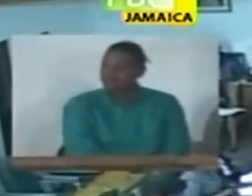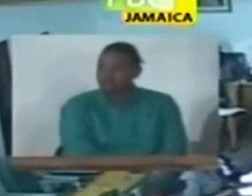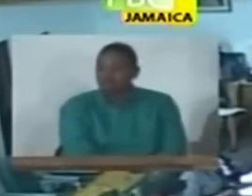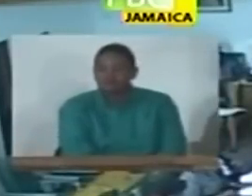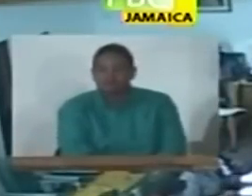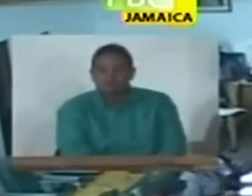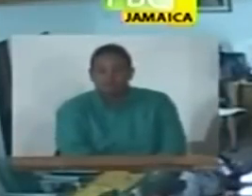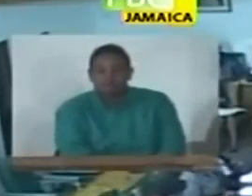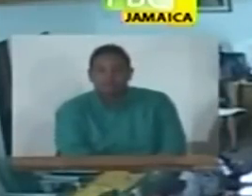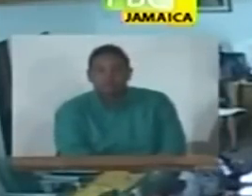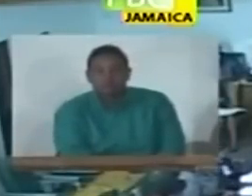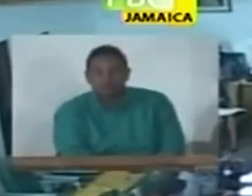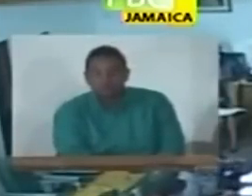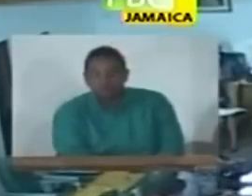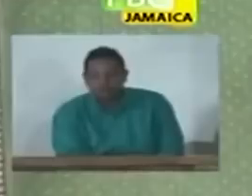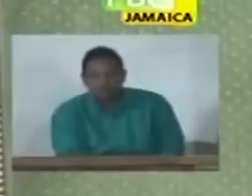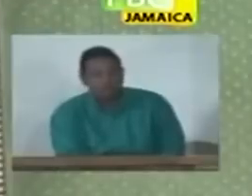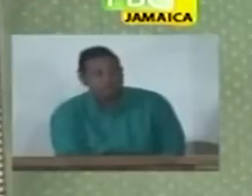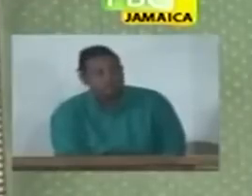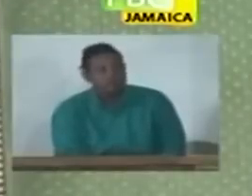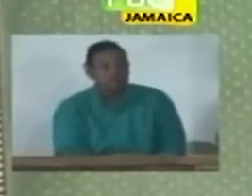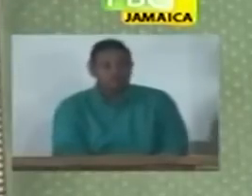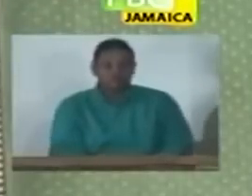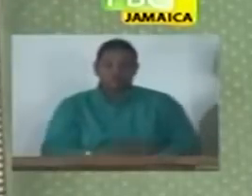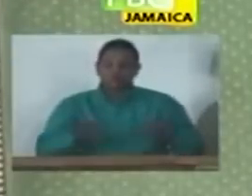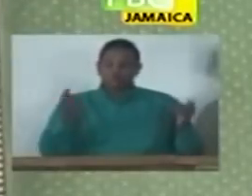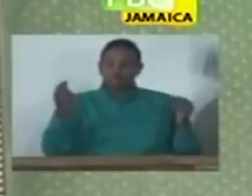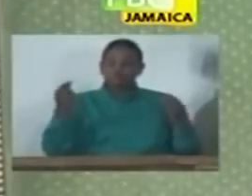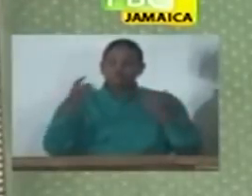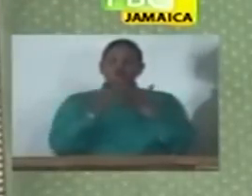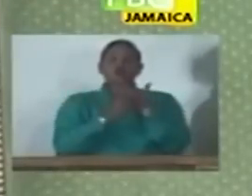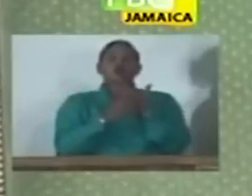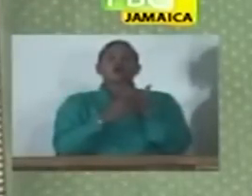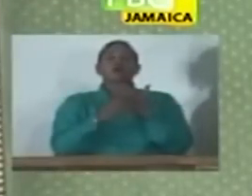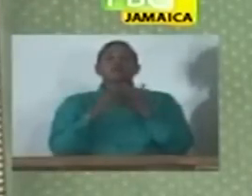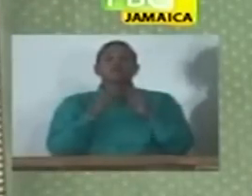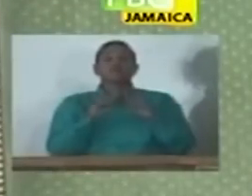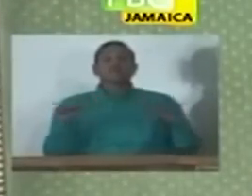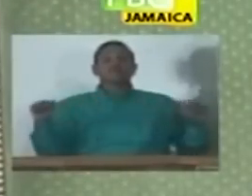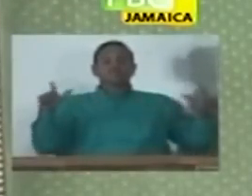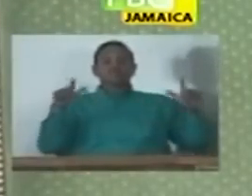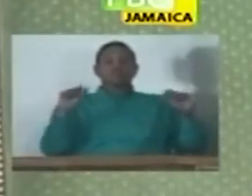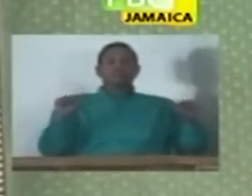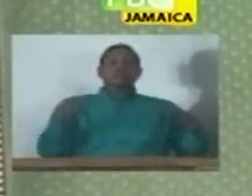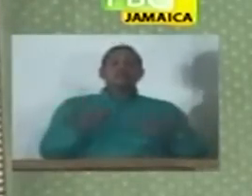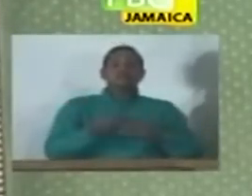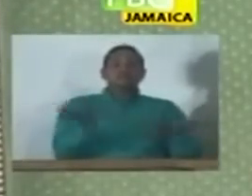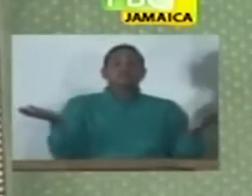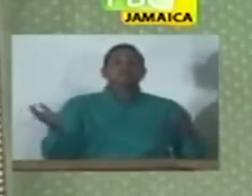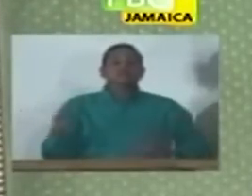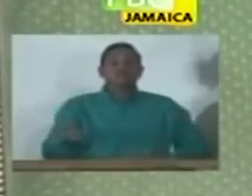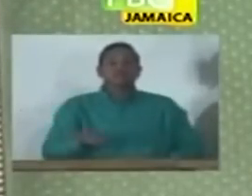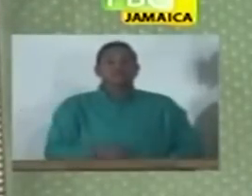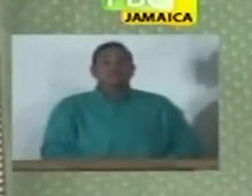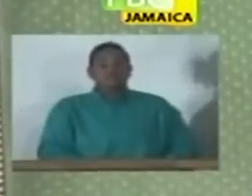What you could do, Minister, is get a hard copy and circulate in due time.